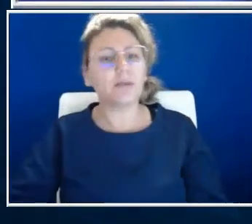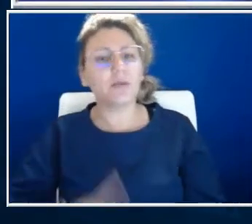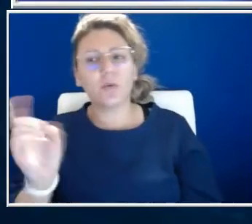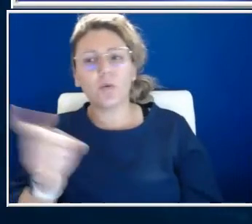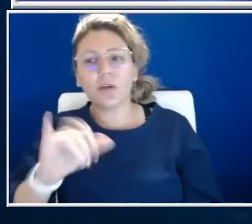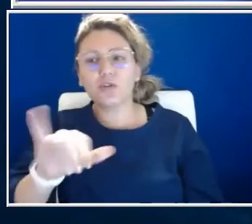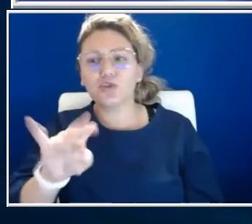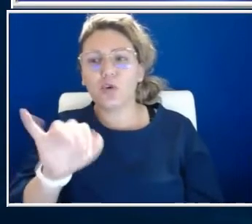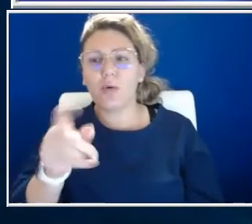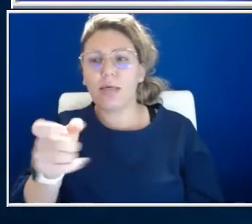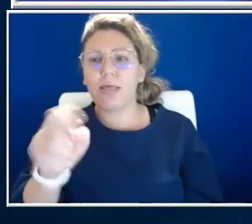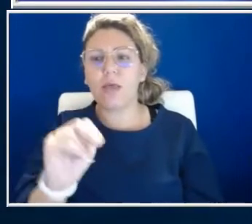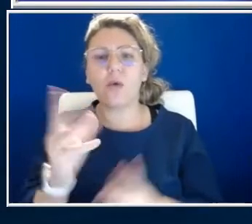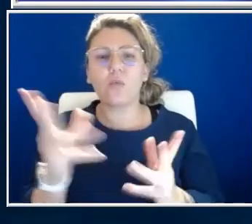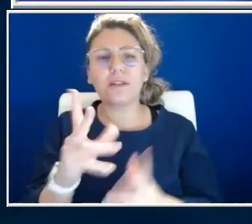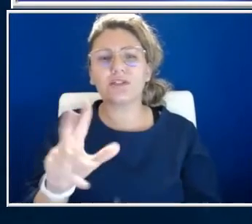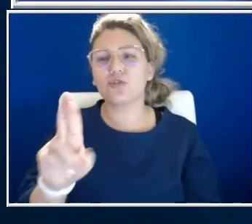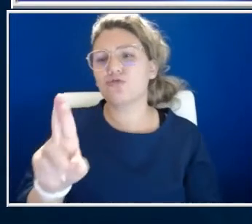what's a retractor?